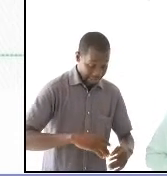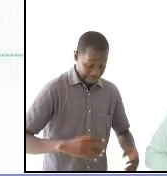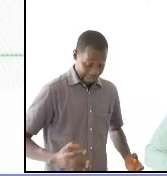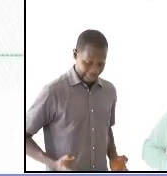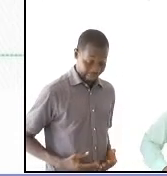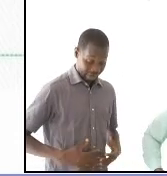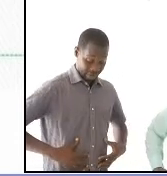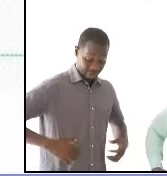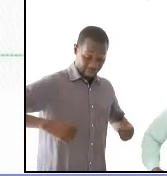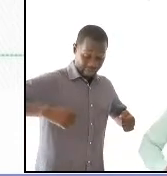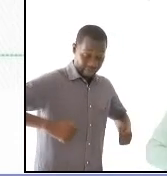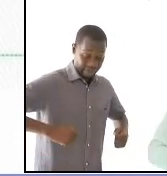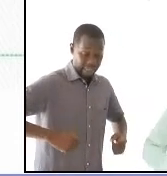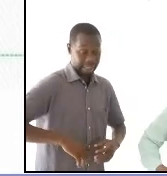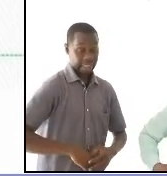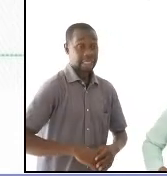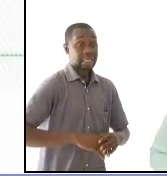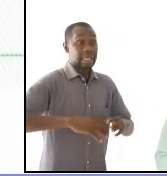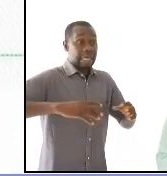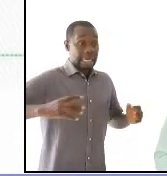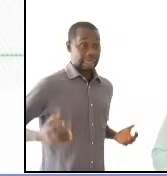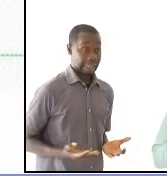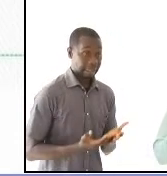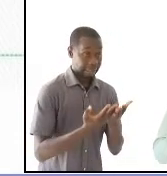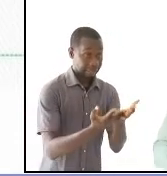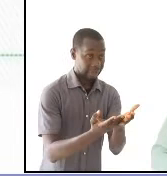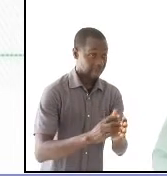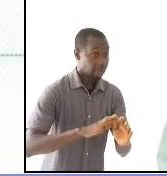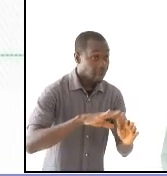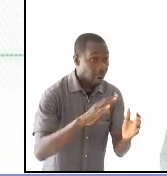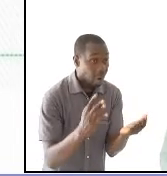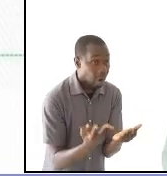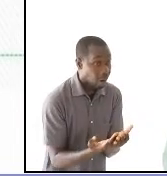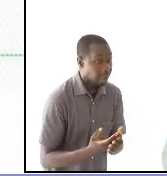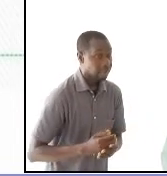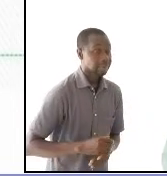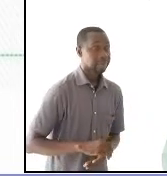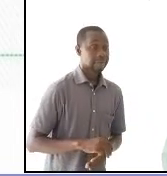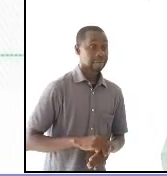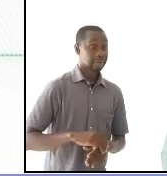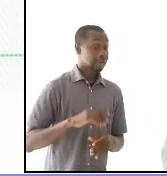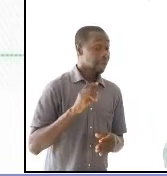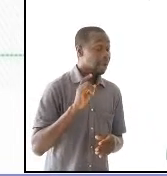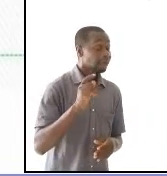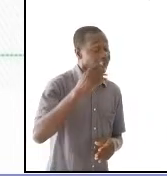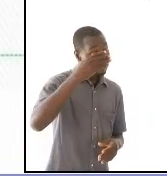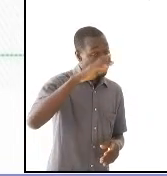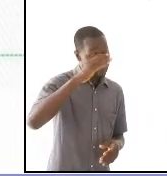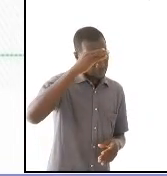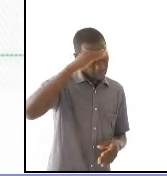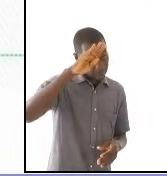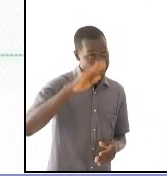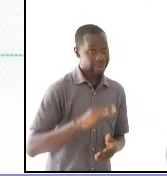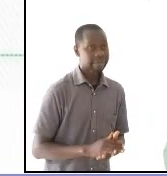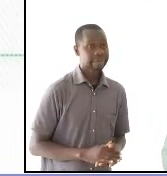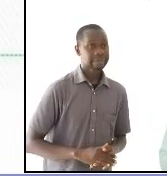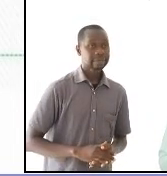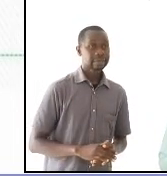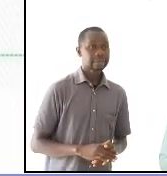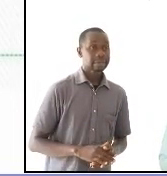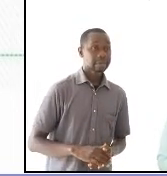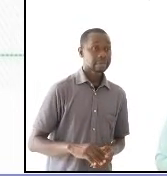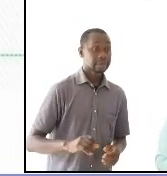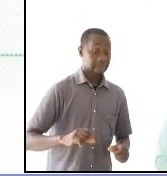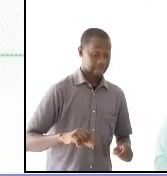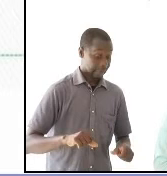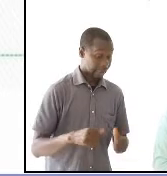of fat, which gives them all these curves and so on. And for the boys, initially